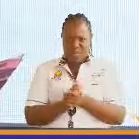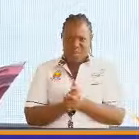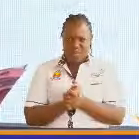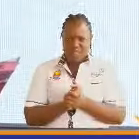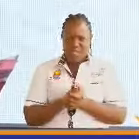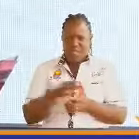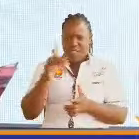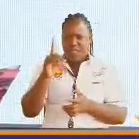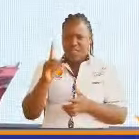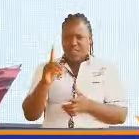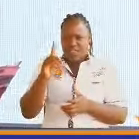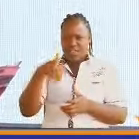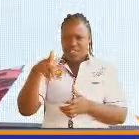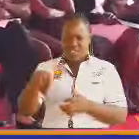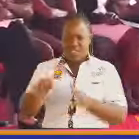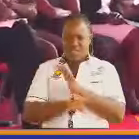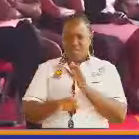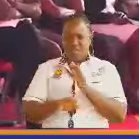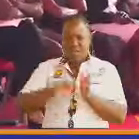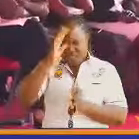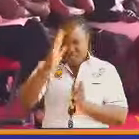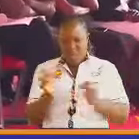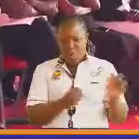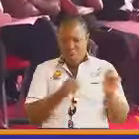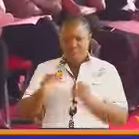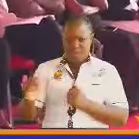the Deputy Governor of Homa Bay County,